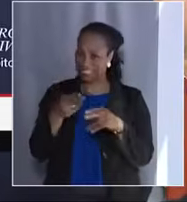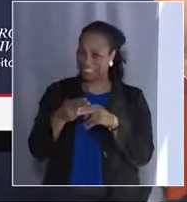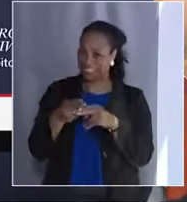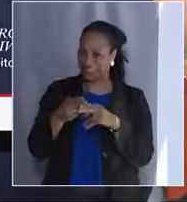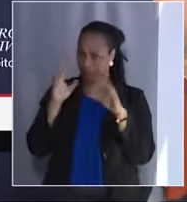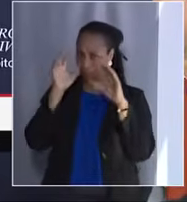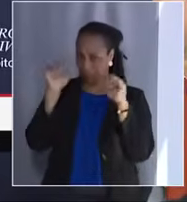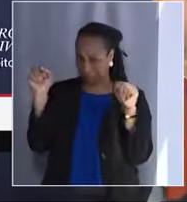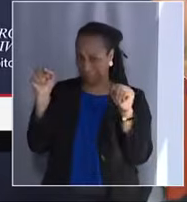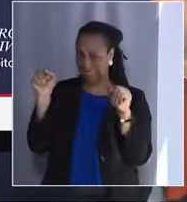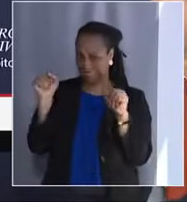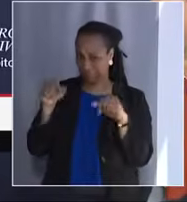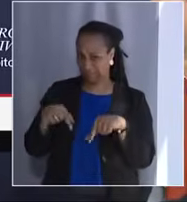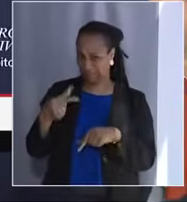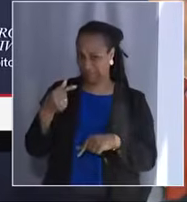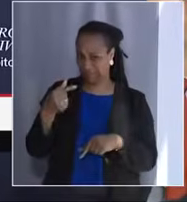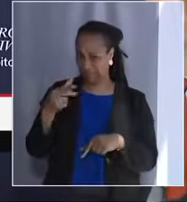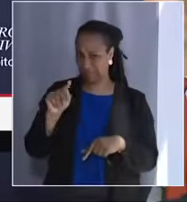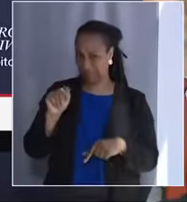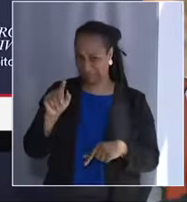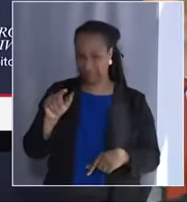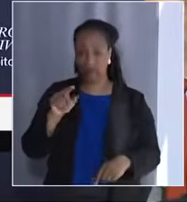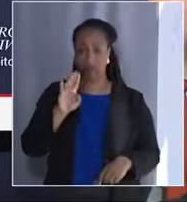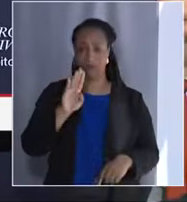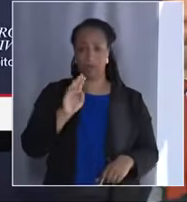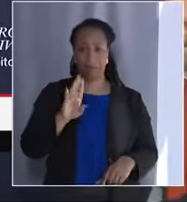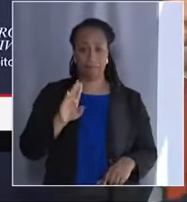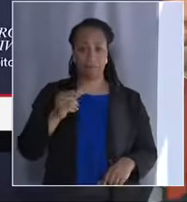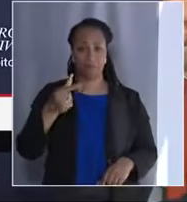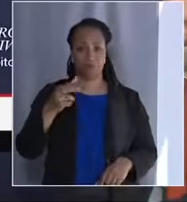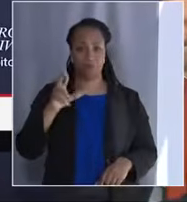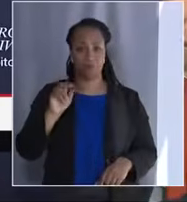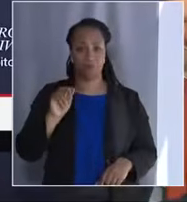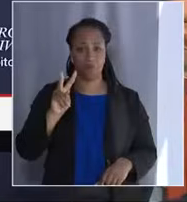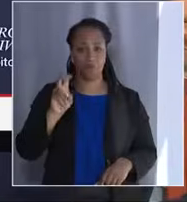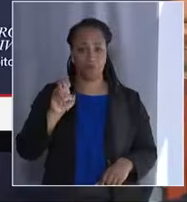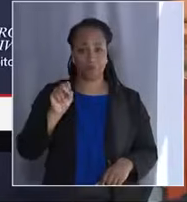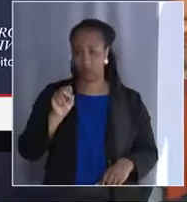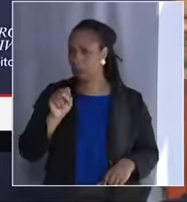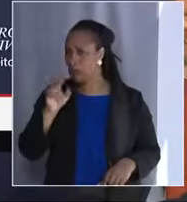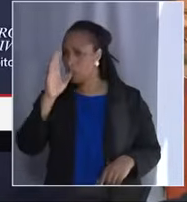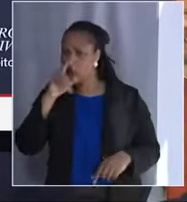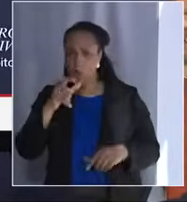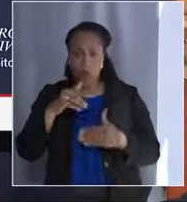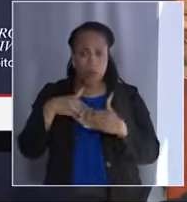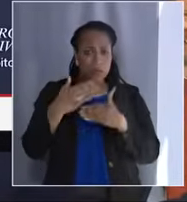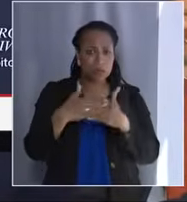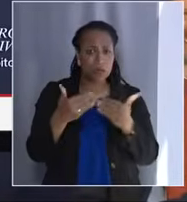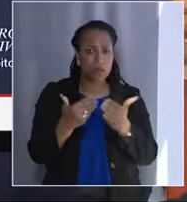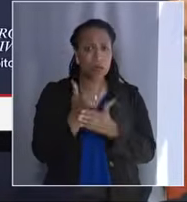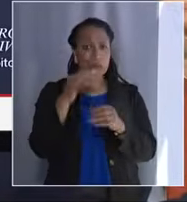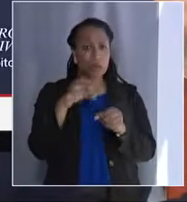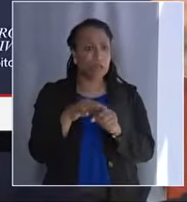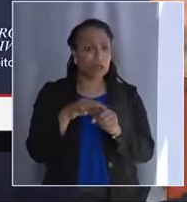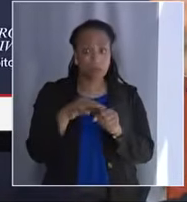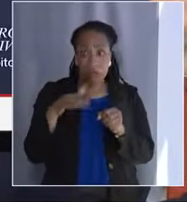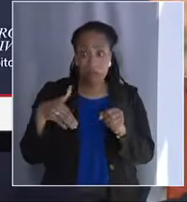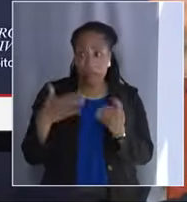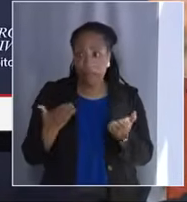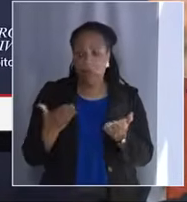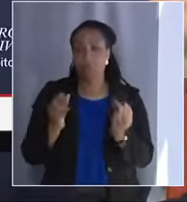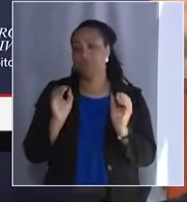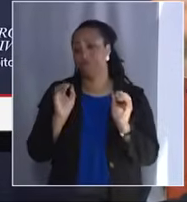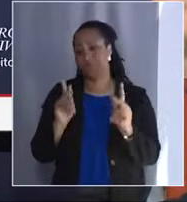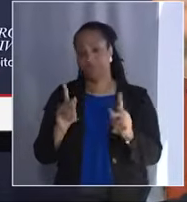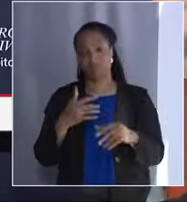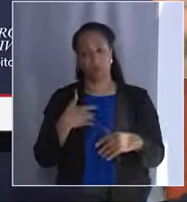Who I haven't gotten a chance to meet? Oh, not yet. Okay. And I want to also acknowledge you for,